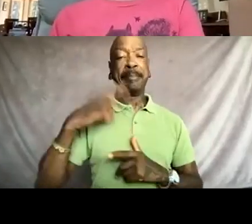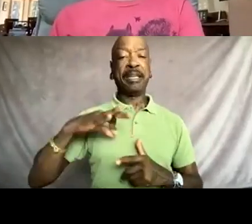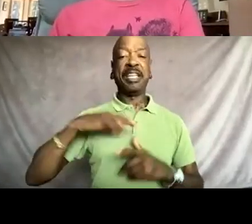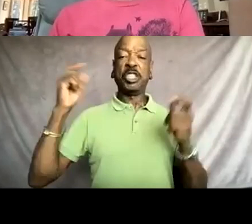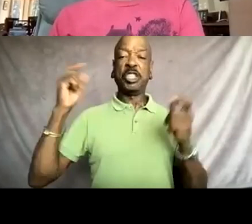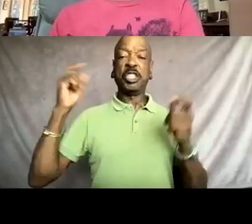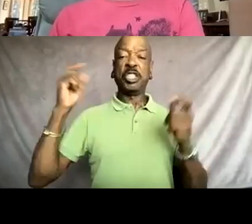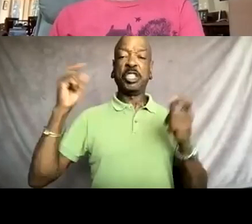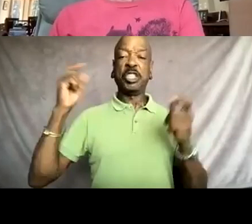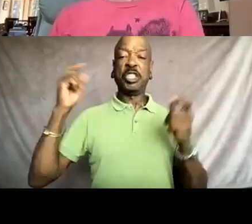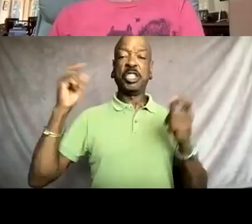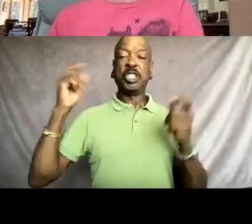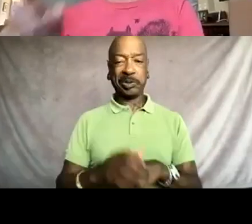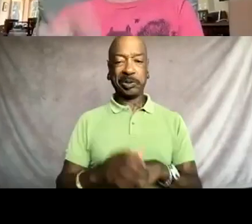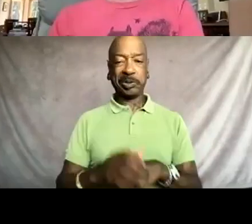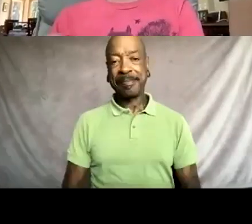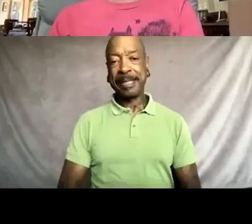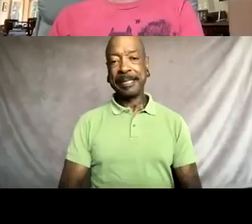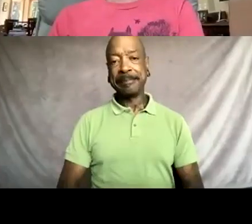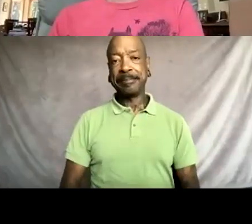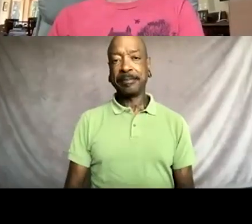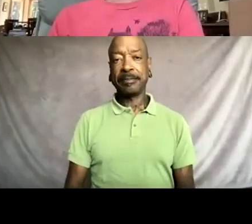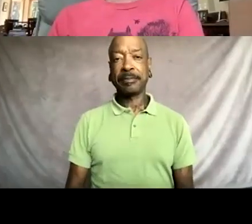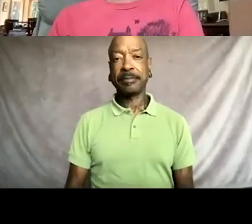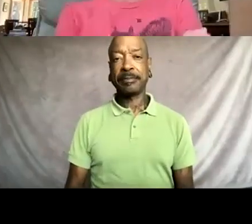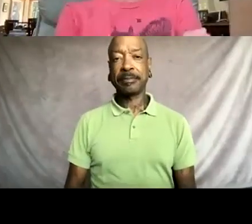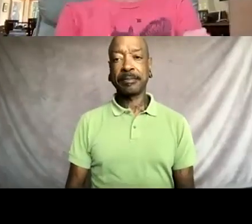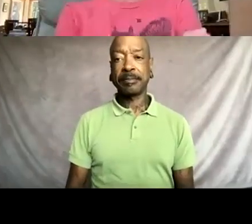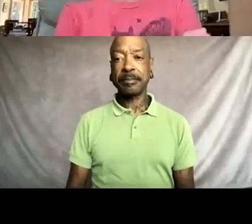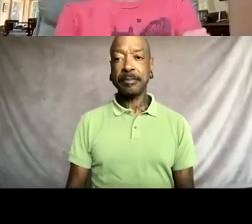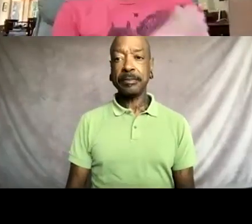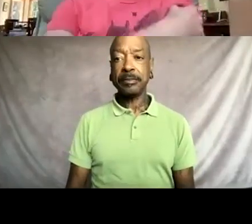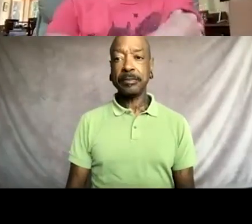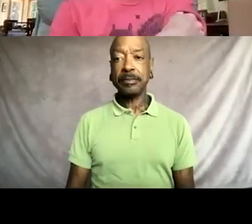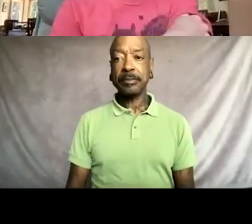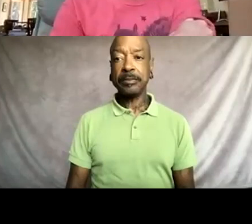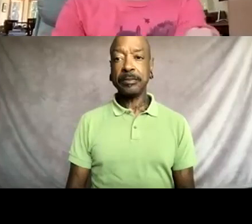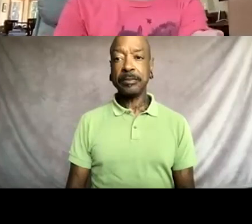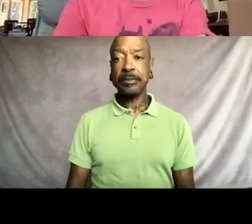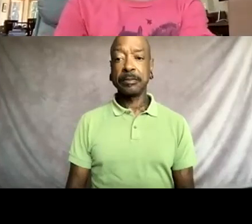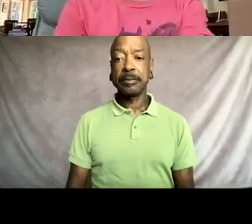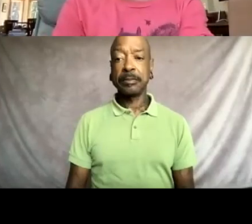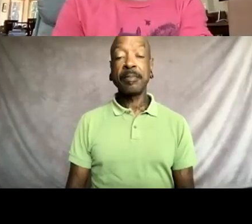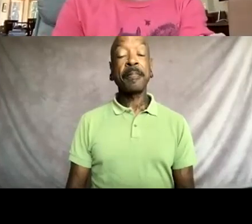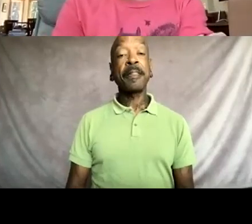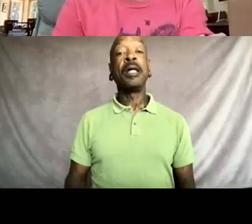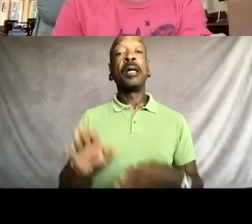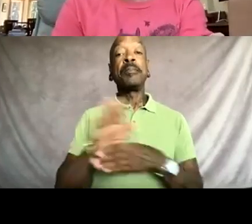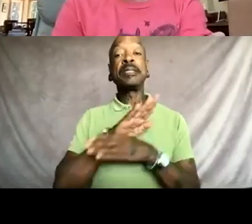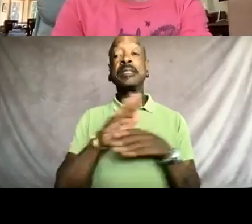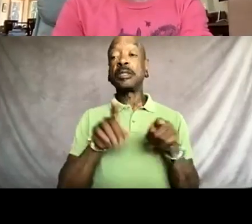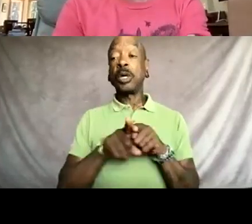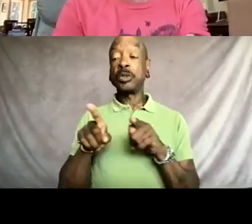work. And they do that with the ingredients that they bake in. And these other entities that are